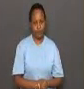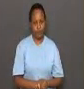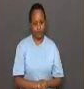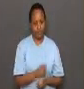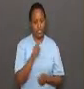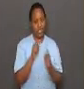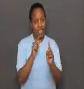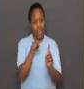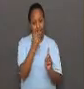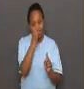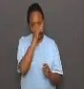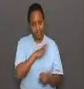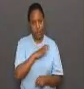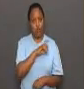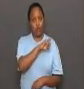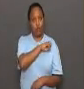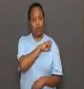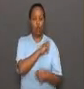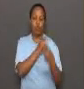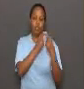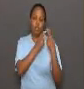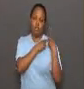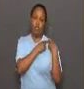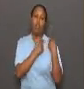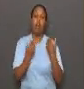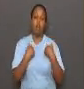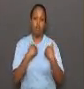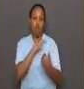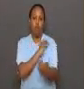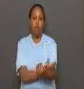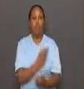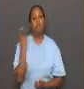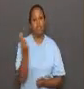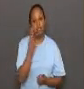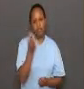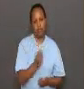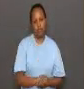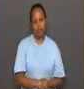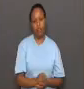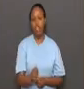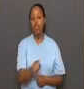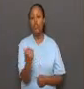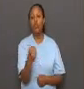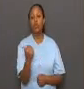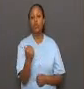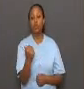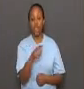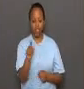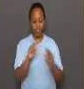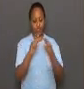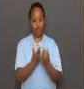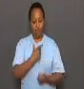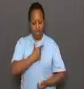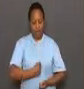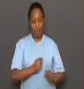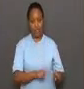This person has been authorized to use power. The other members of your group